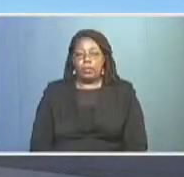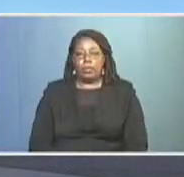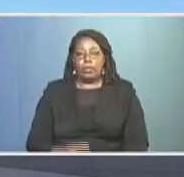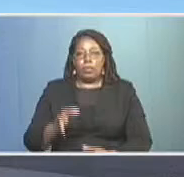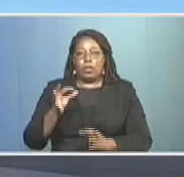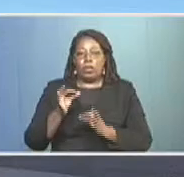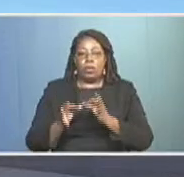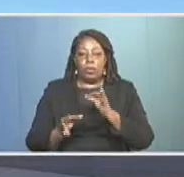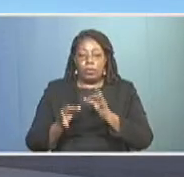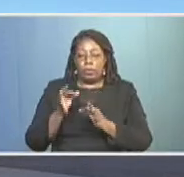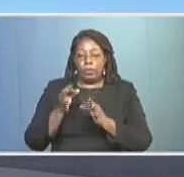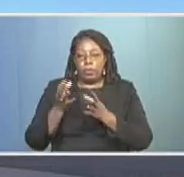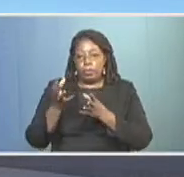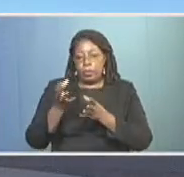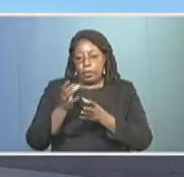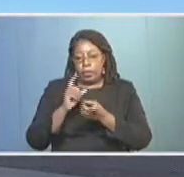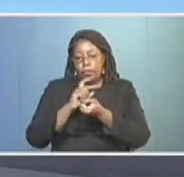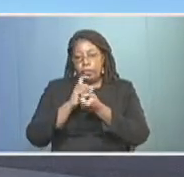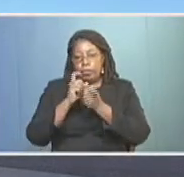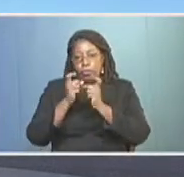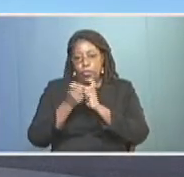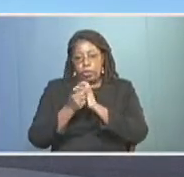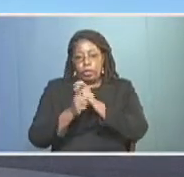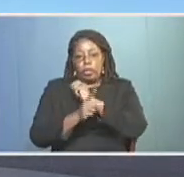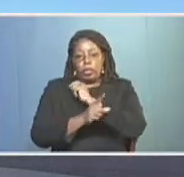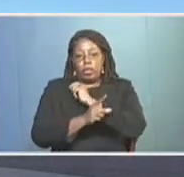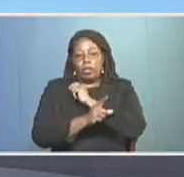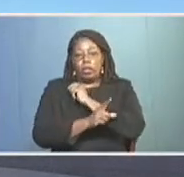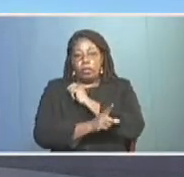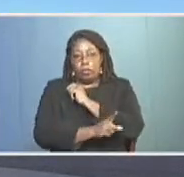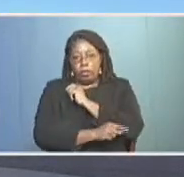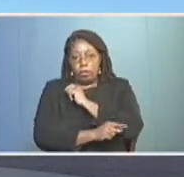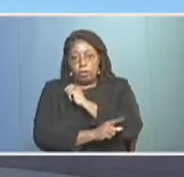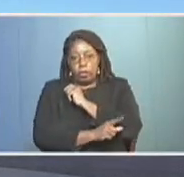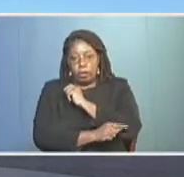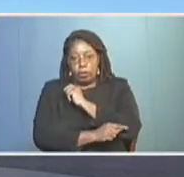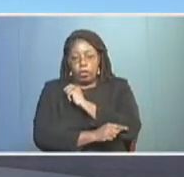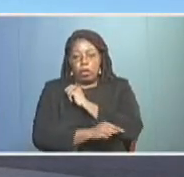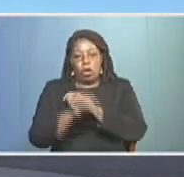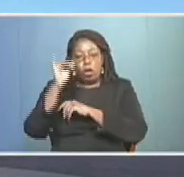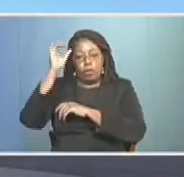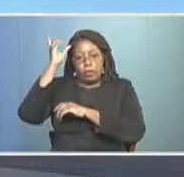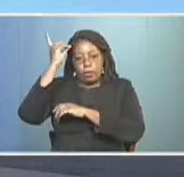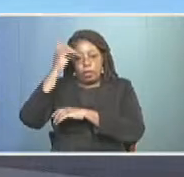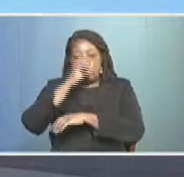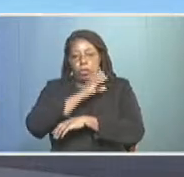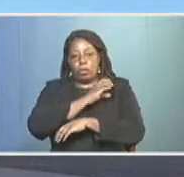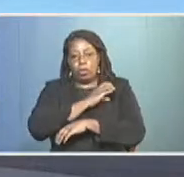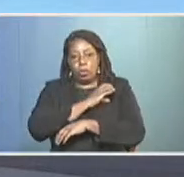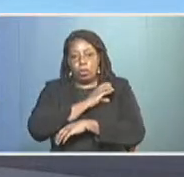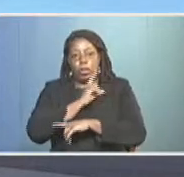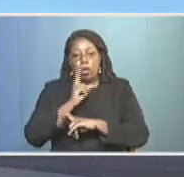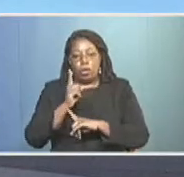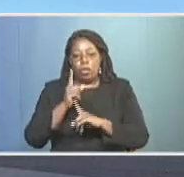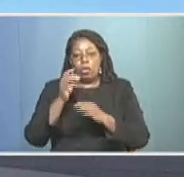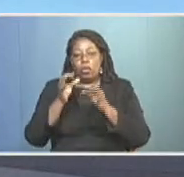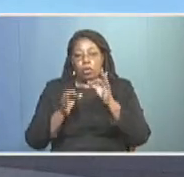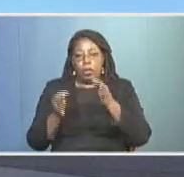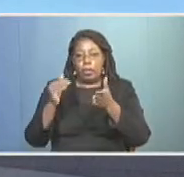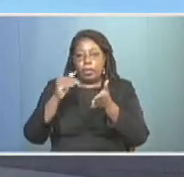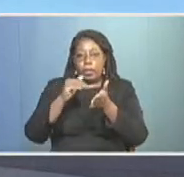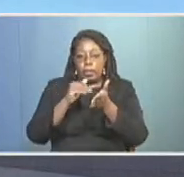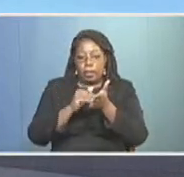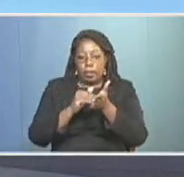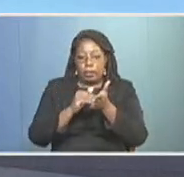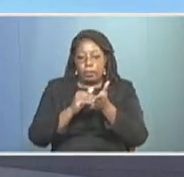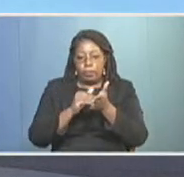The Court of Appeal has overturned the convictions and sentences of appellant Daniel Coakley and has ordered a retrial. Coakley and